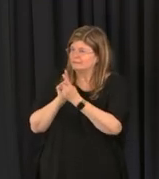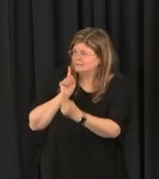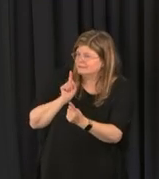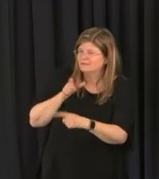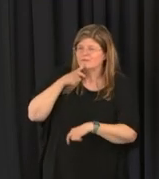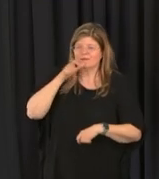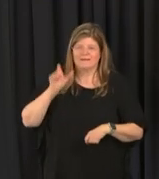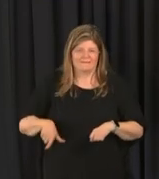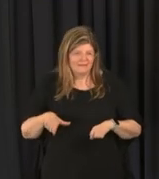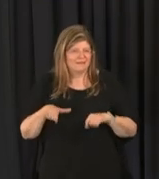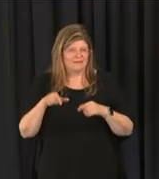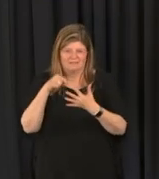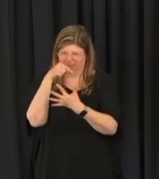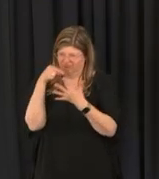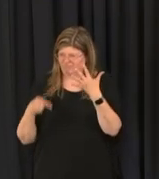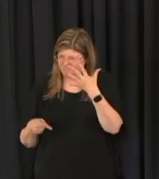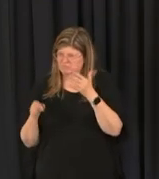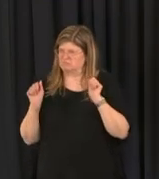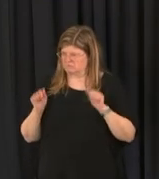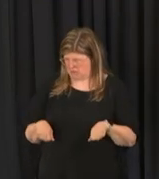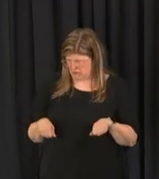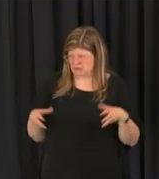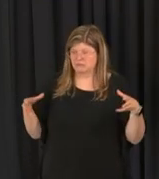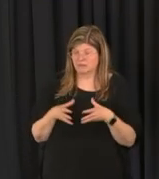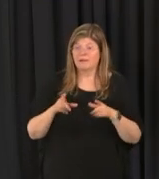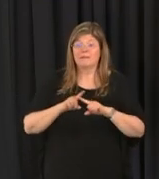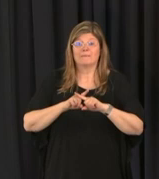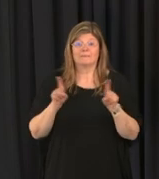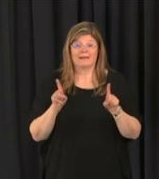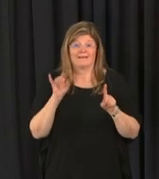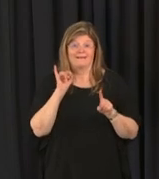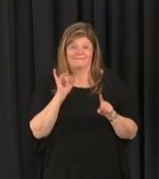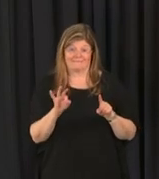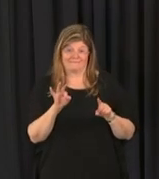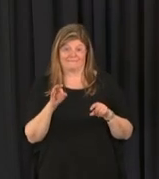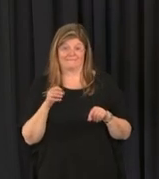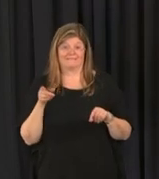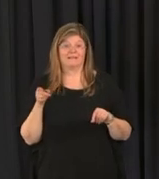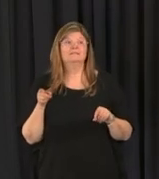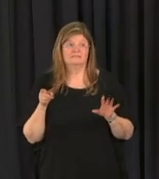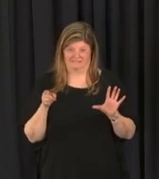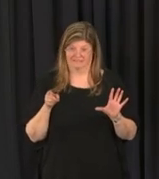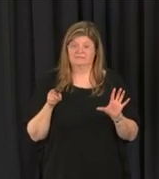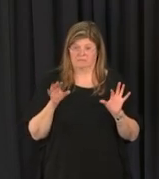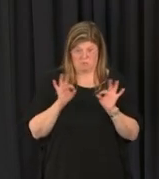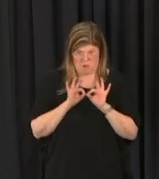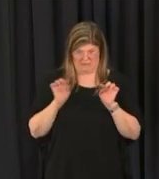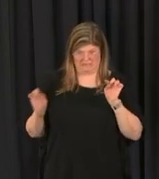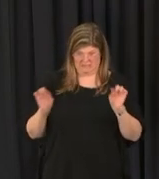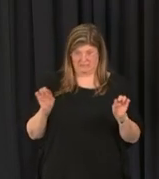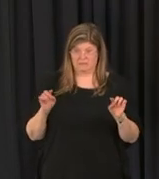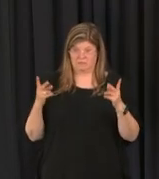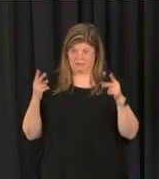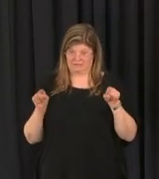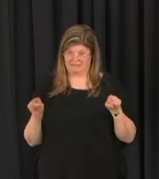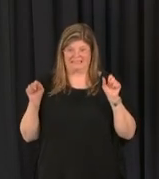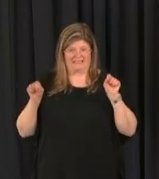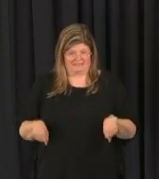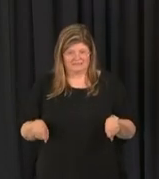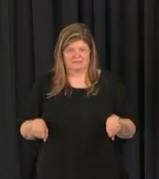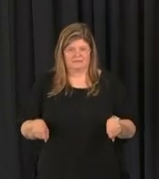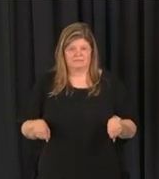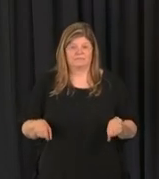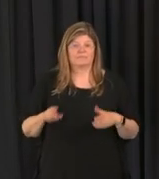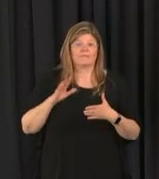visit without masks in private gatherings if everyone is fully vaccinated. So both people or all